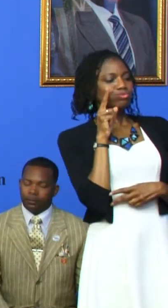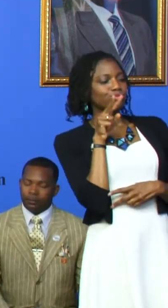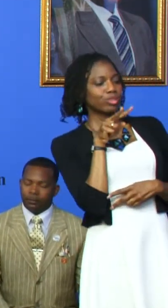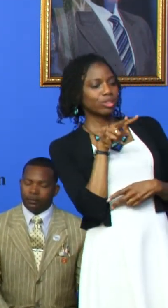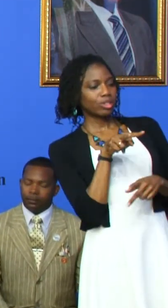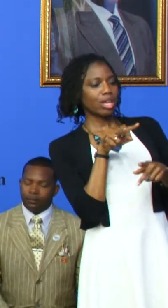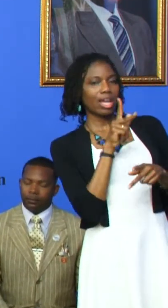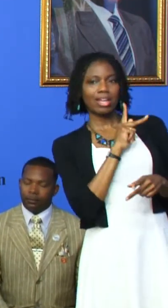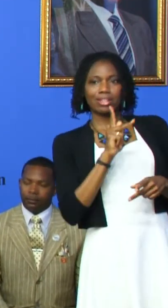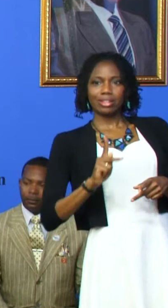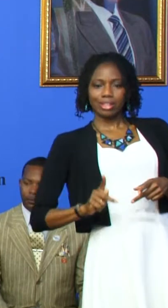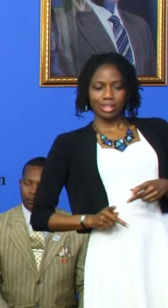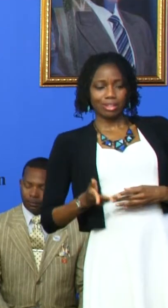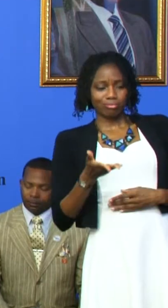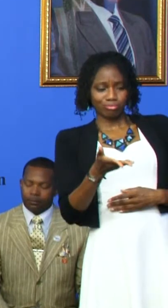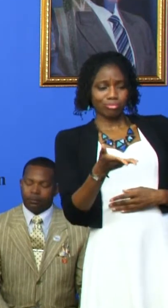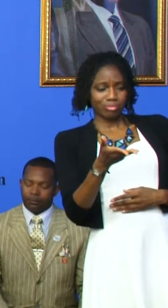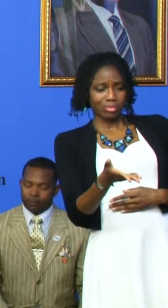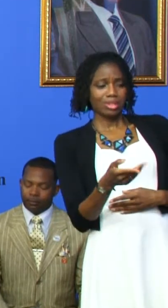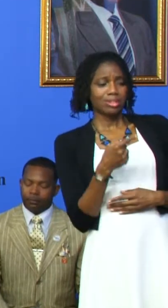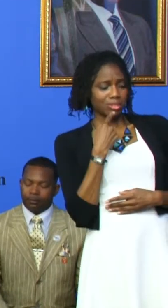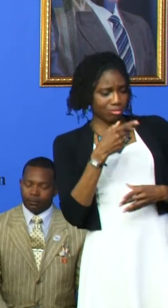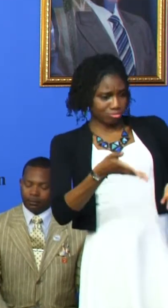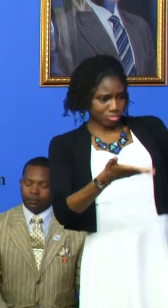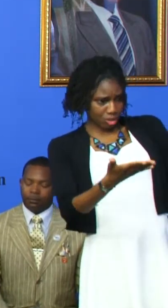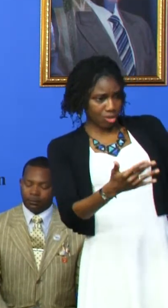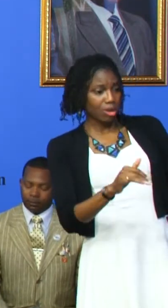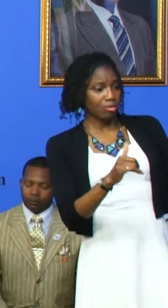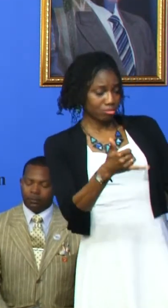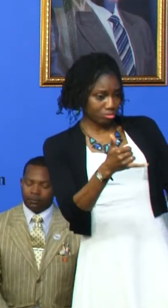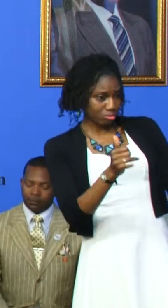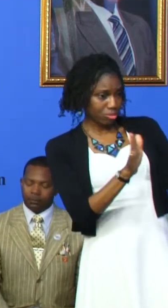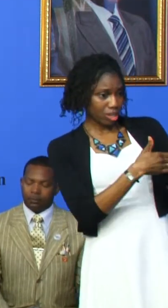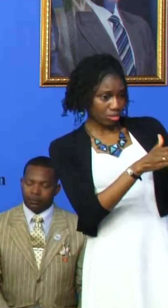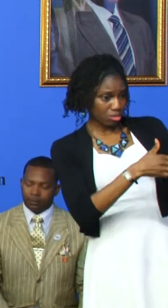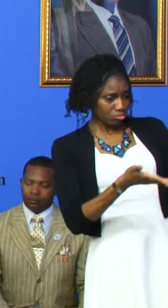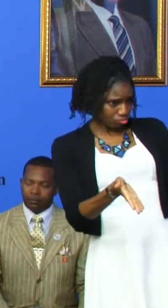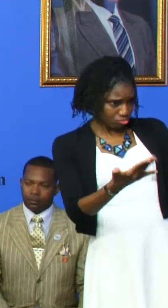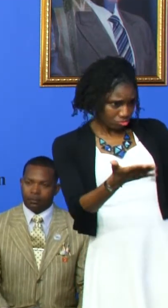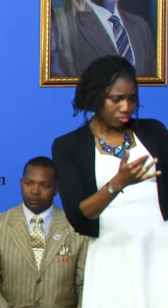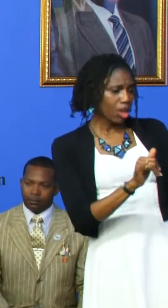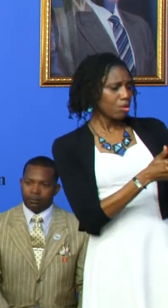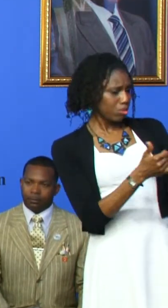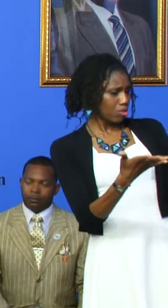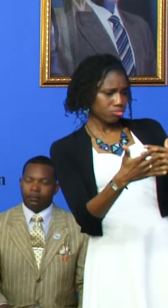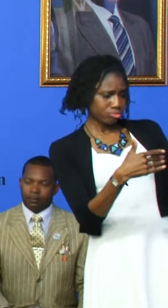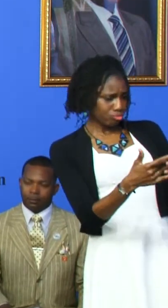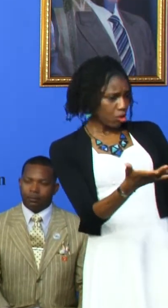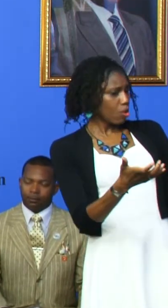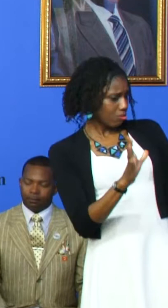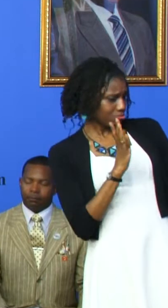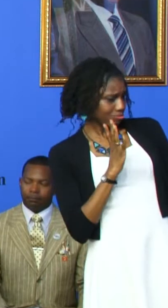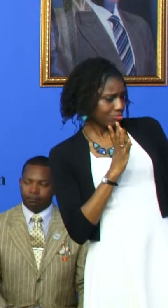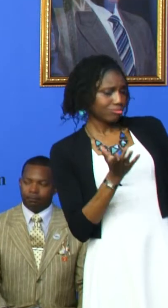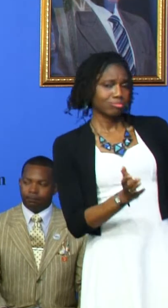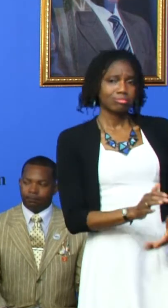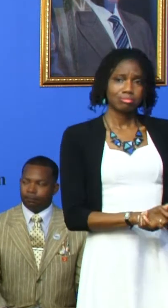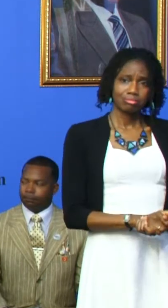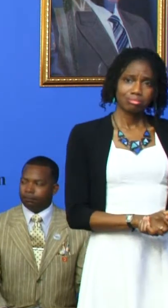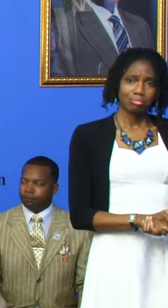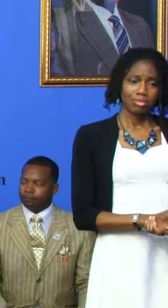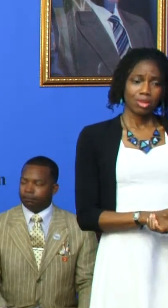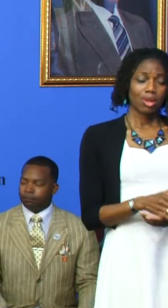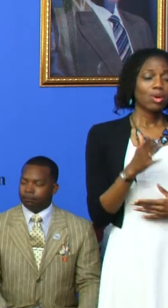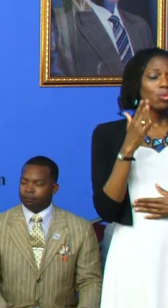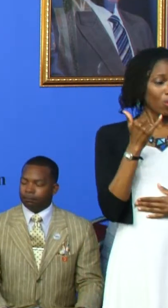king on his throne and said, go ahead and play your music. Play what you want, because I